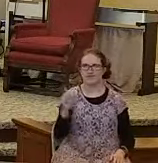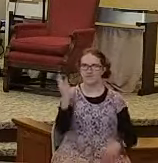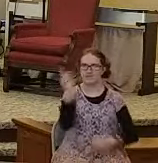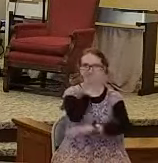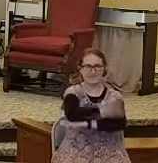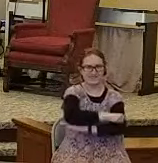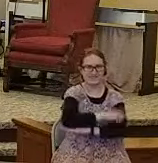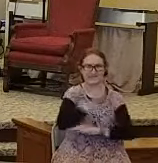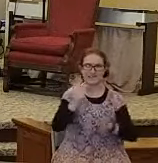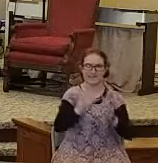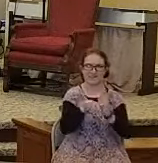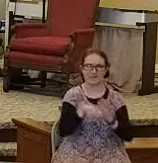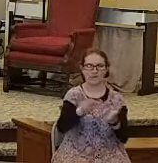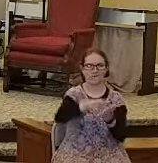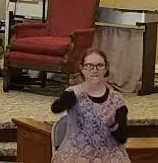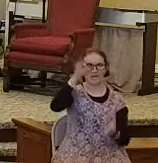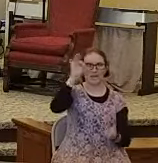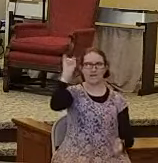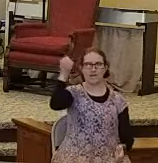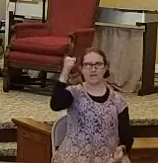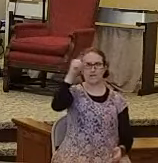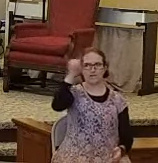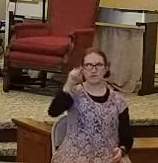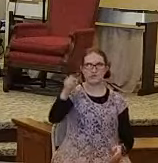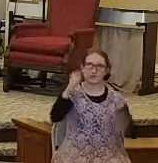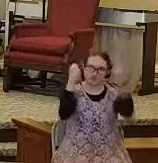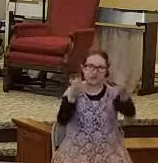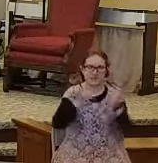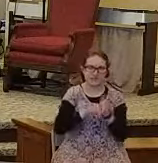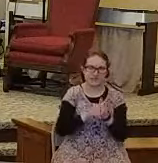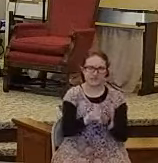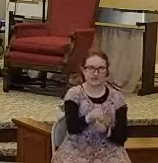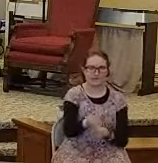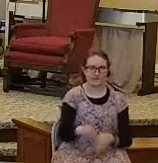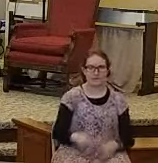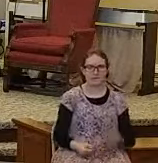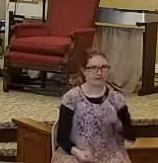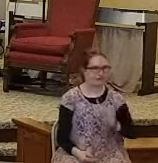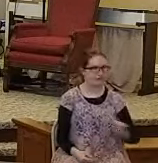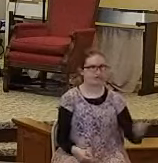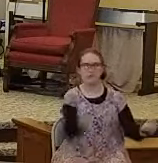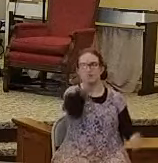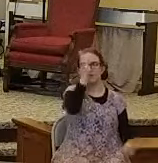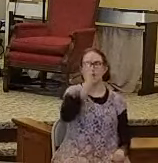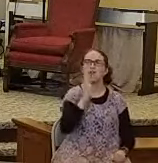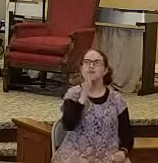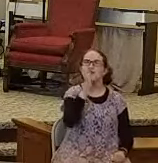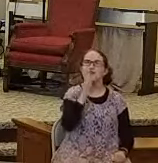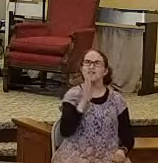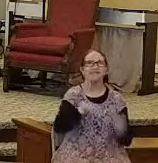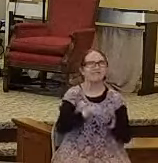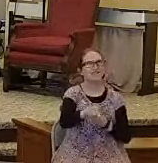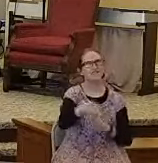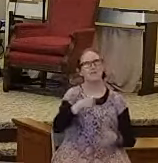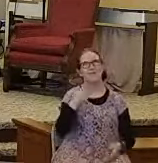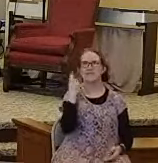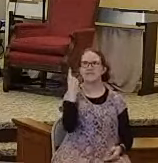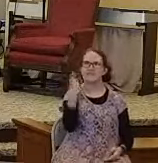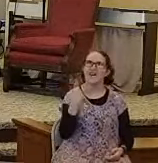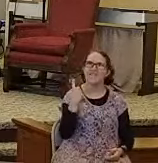later, when he found out that Jezebel was trying to kill him, he turns to God and says, God, just kill me